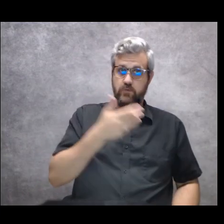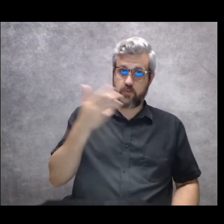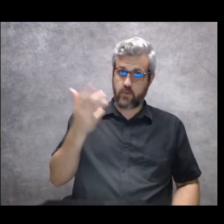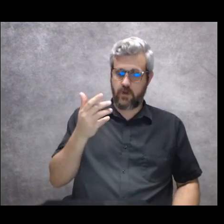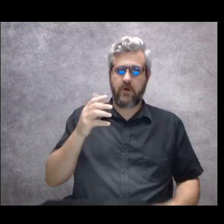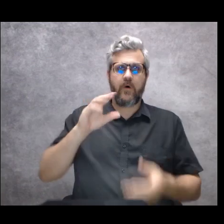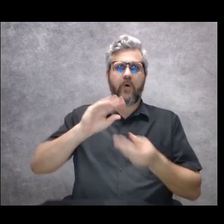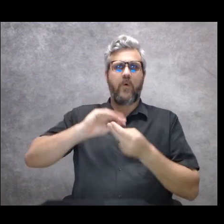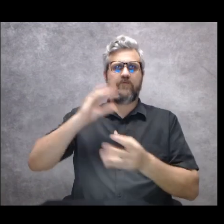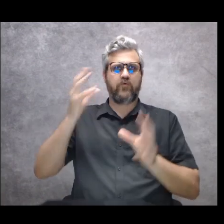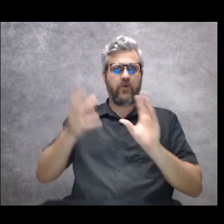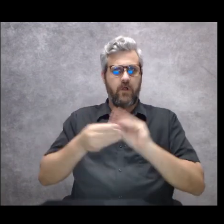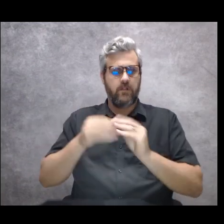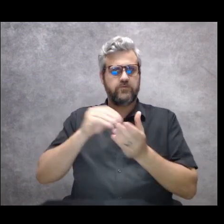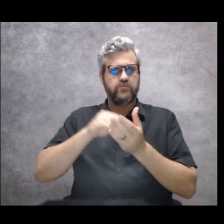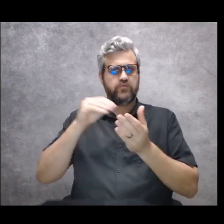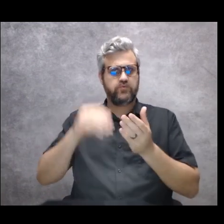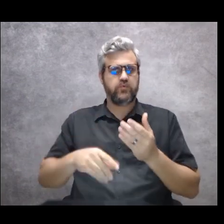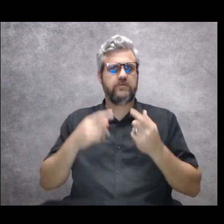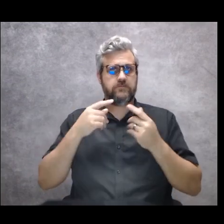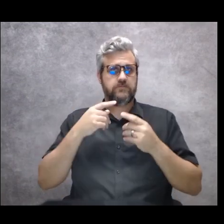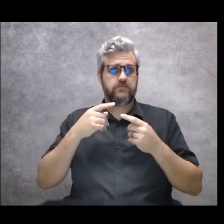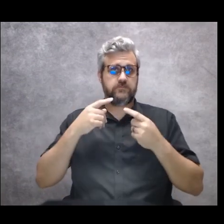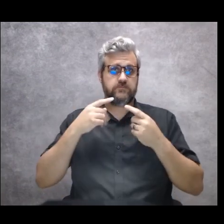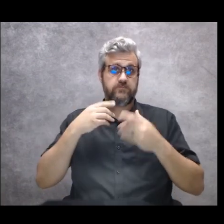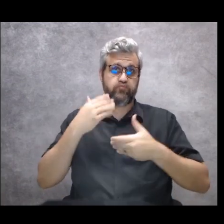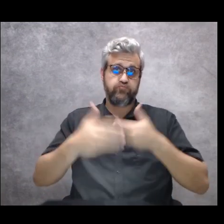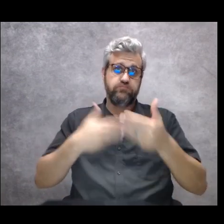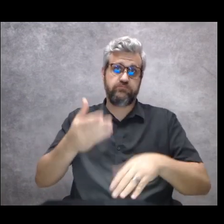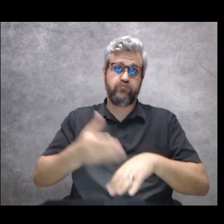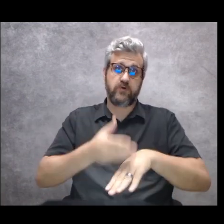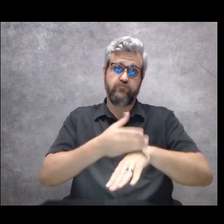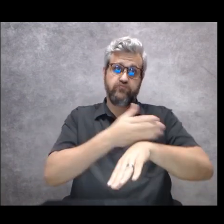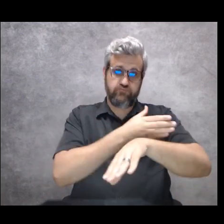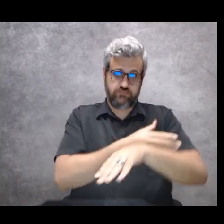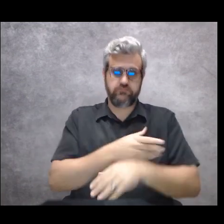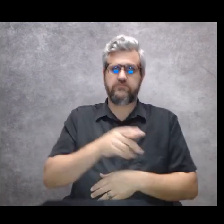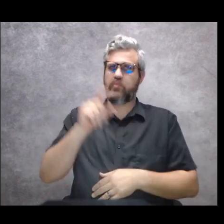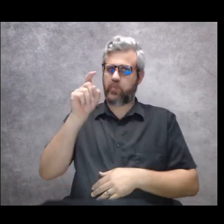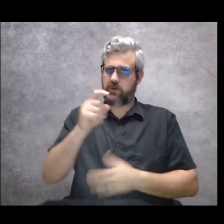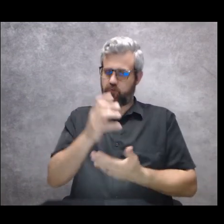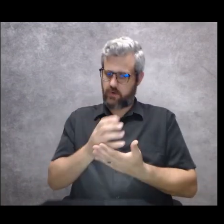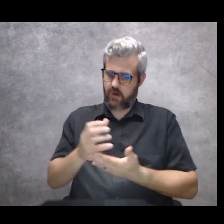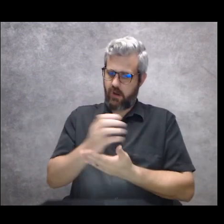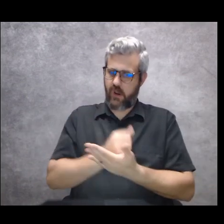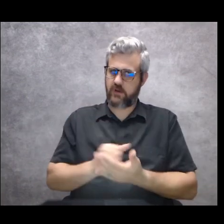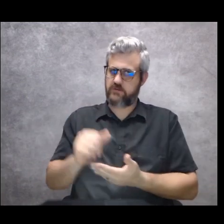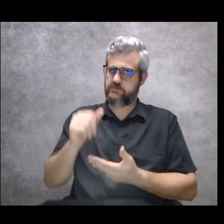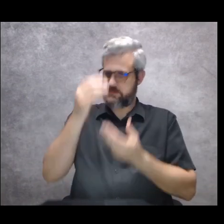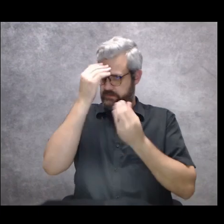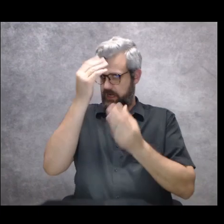The district will need to collect data to answer questions on the summative evaluation about student progress.